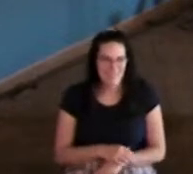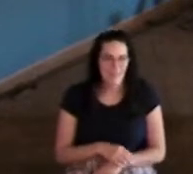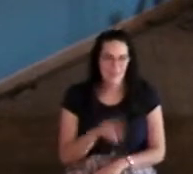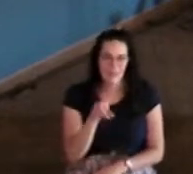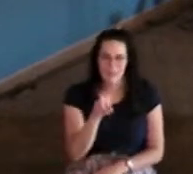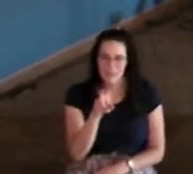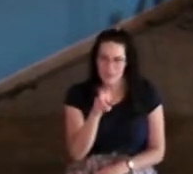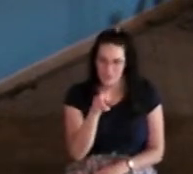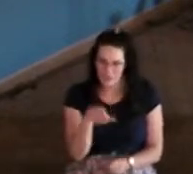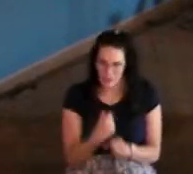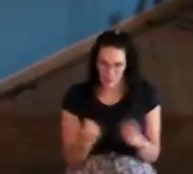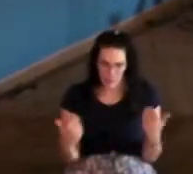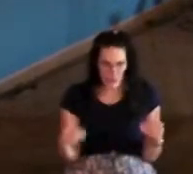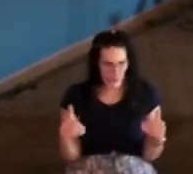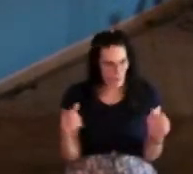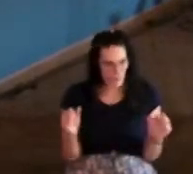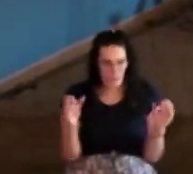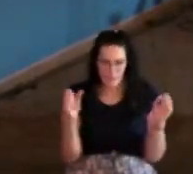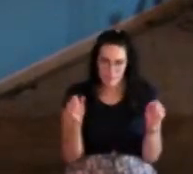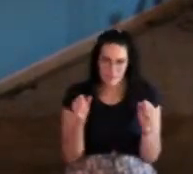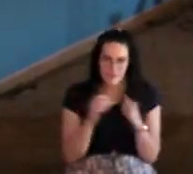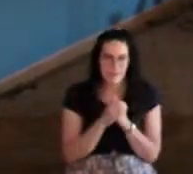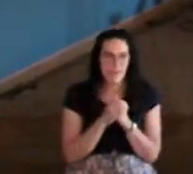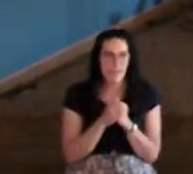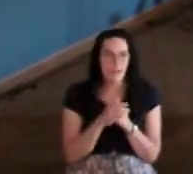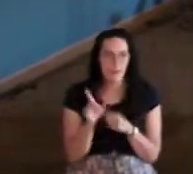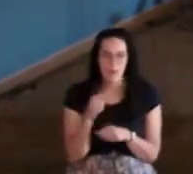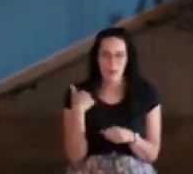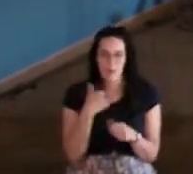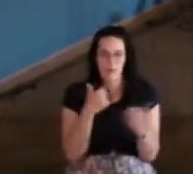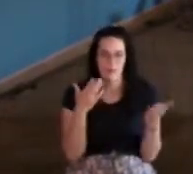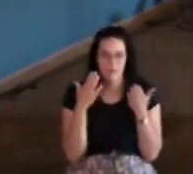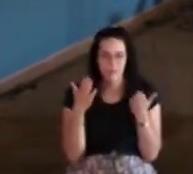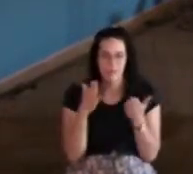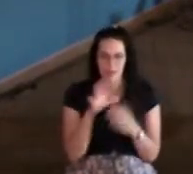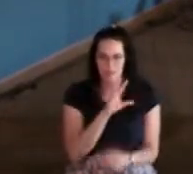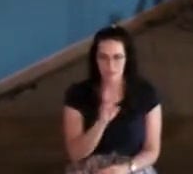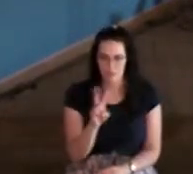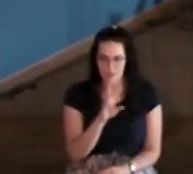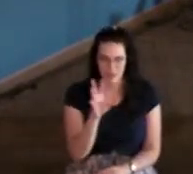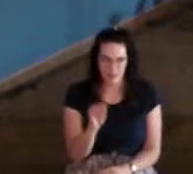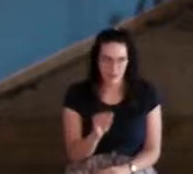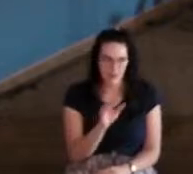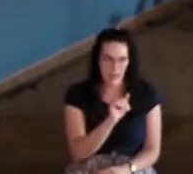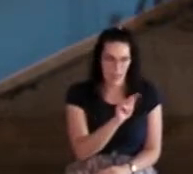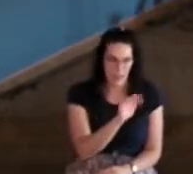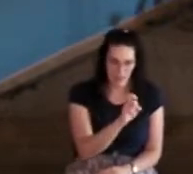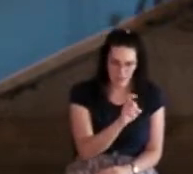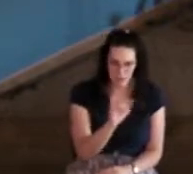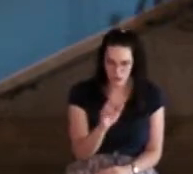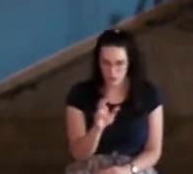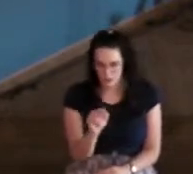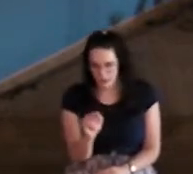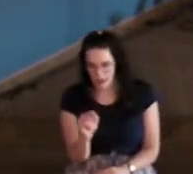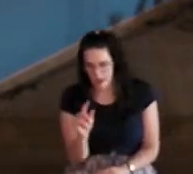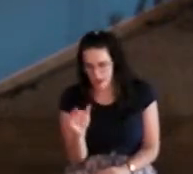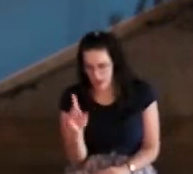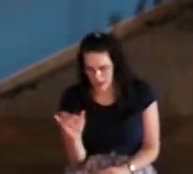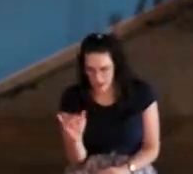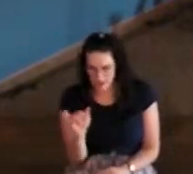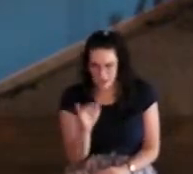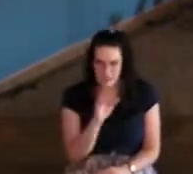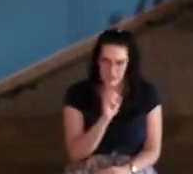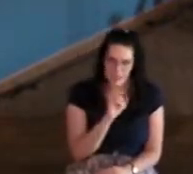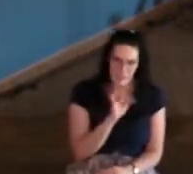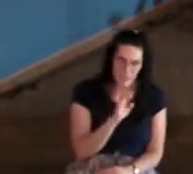that's amazing. We're the Follets. We serve in West Africa. Happy birthday. Alex, Juliet, Addie, Isabel, and